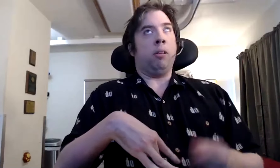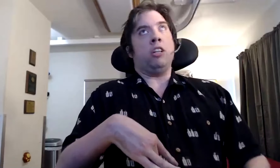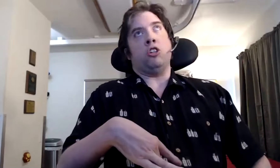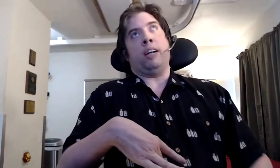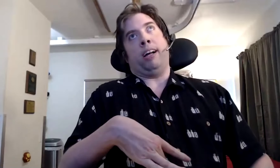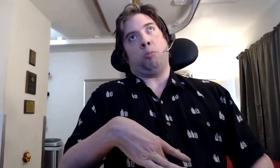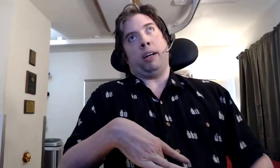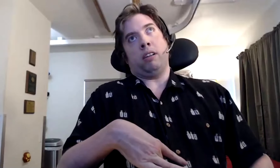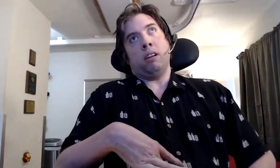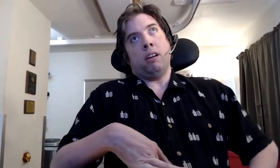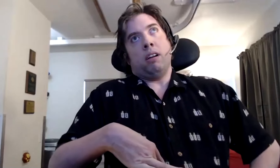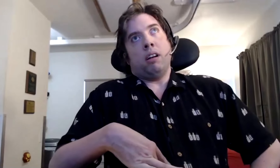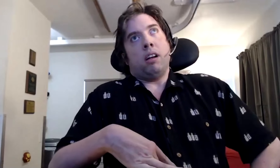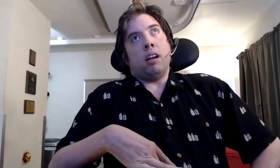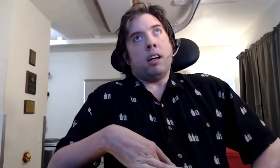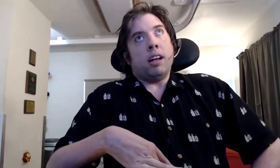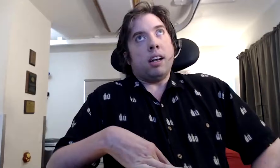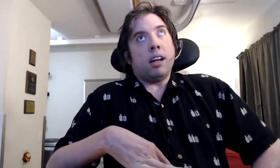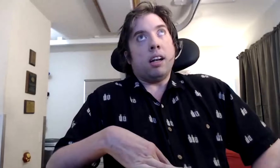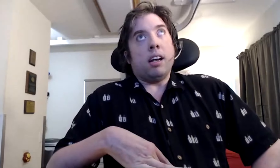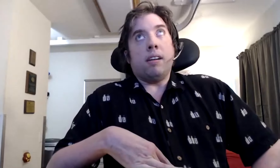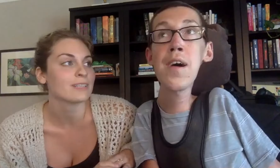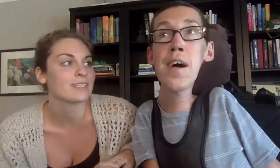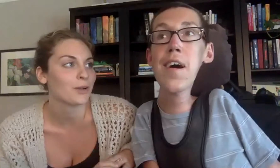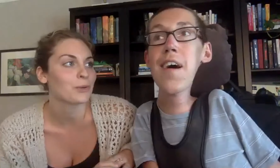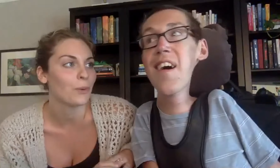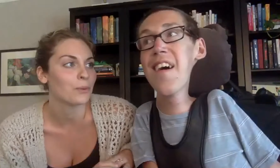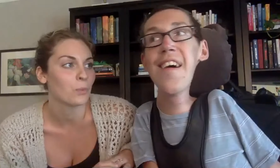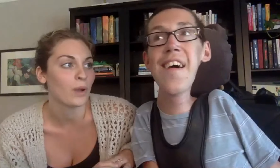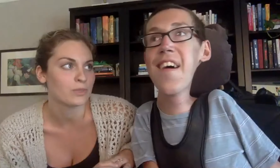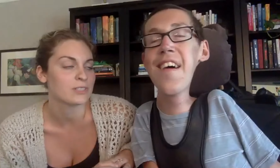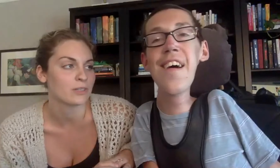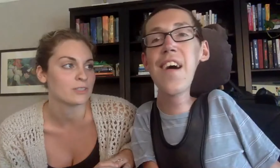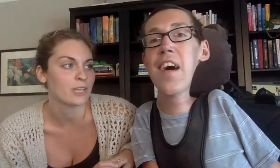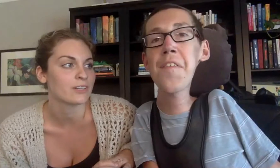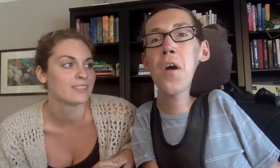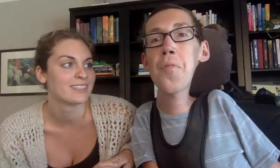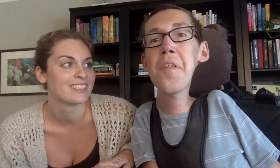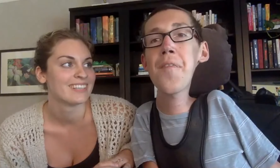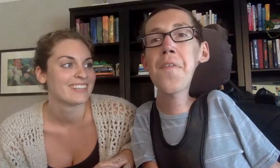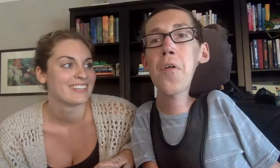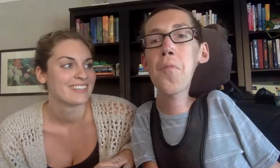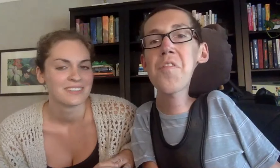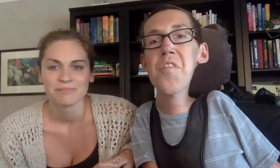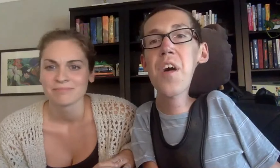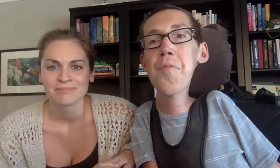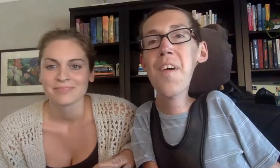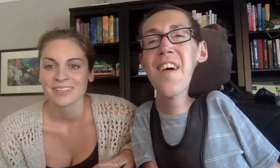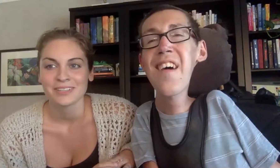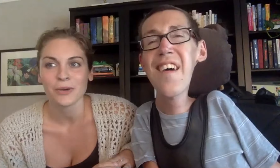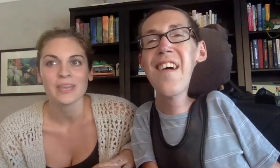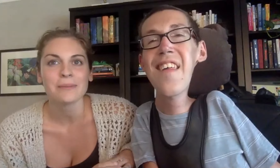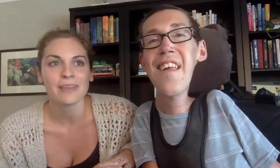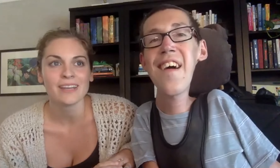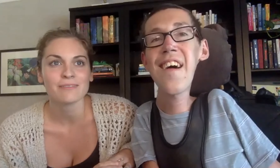the relationship aspect? There was definitely not a goal when we started the channel. No, we never thought it would be successful.